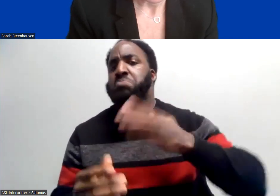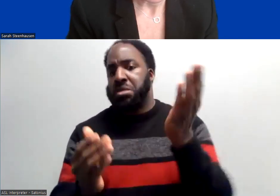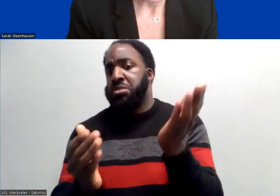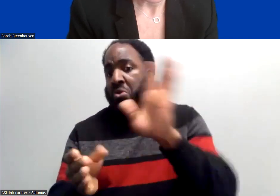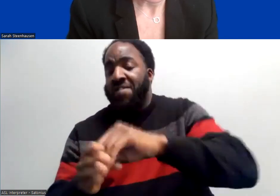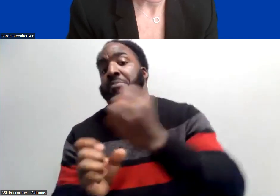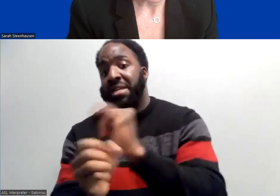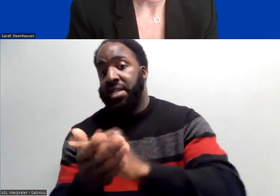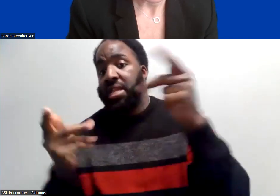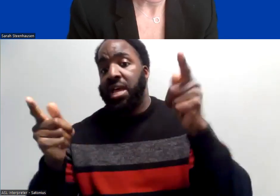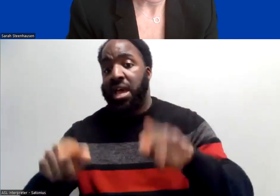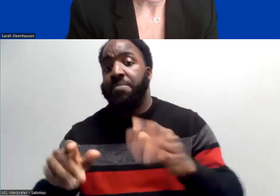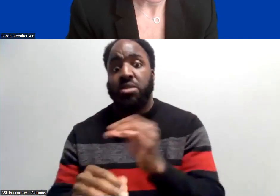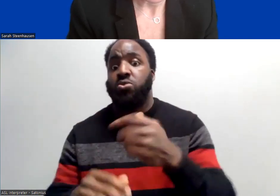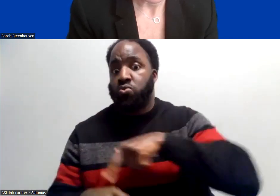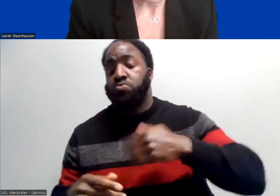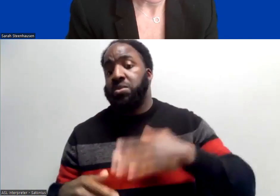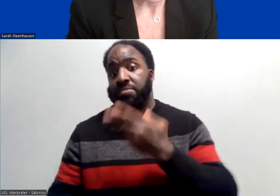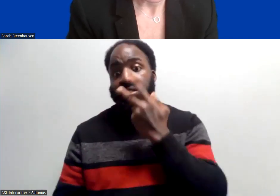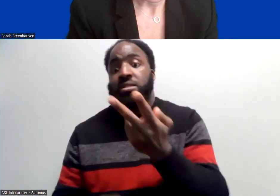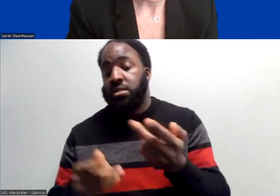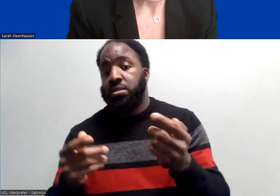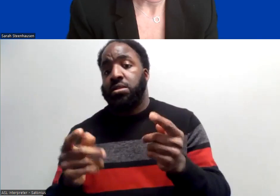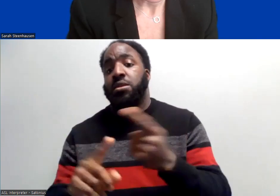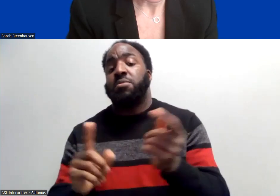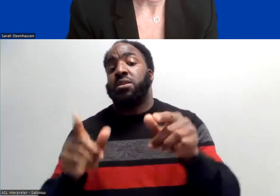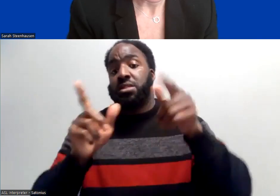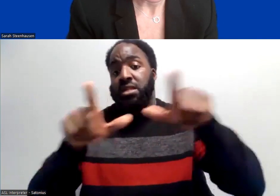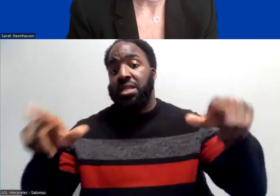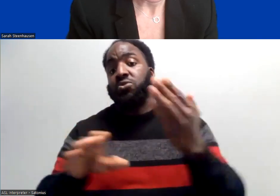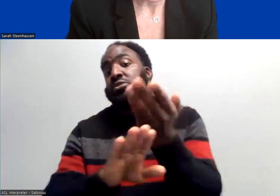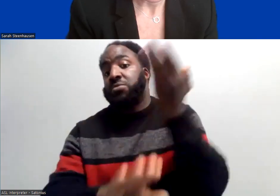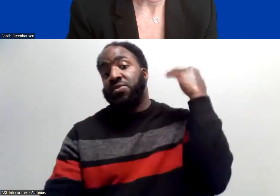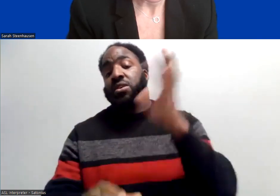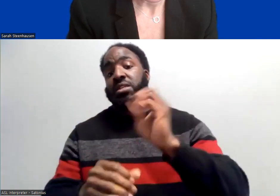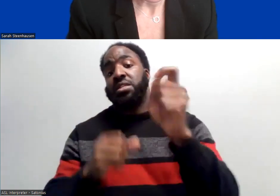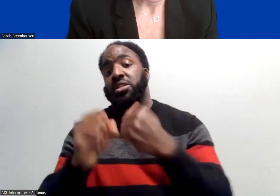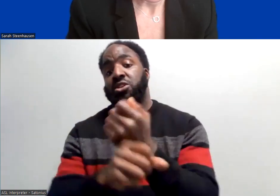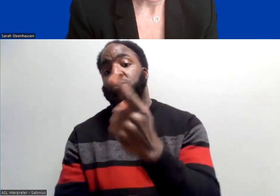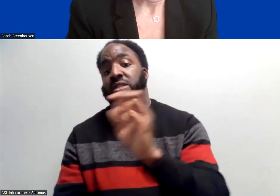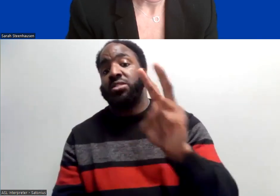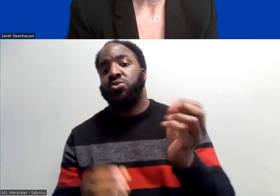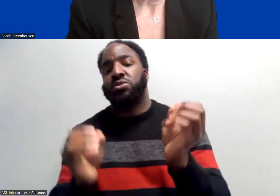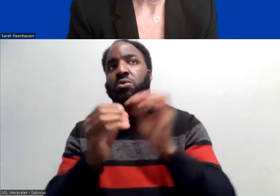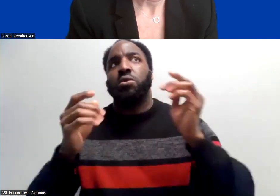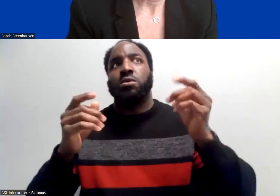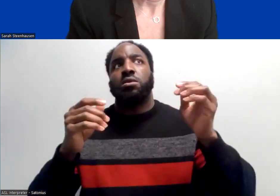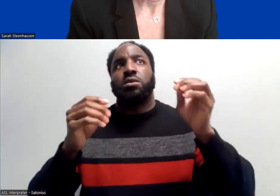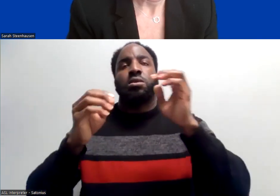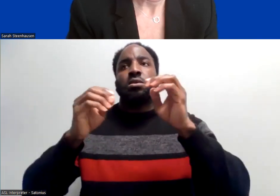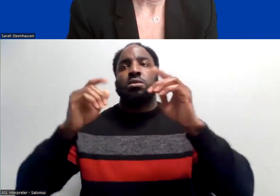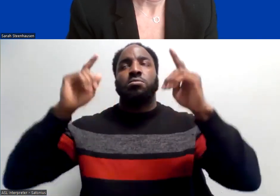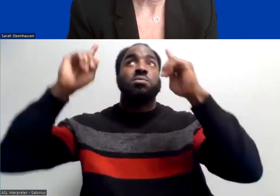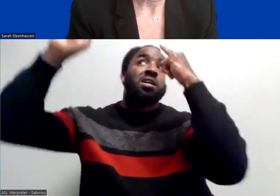to see that happen. But the language prior in years 1 and 2 was more aspirational. It was in that category you